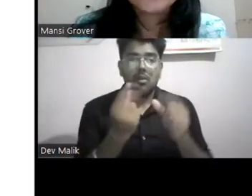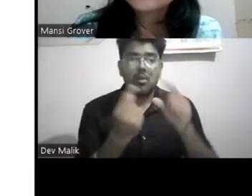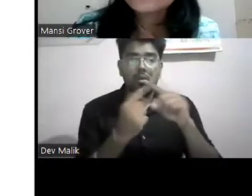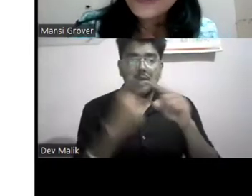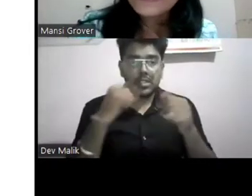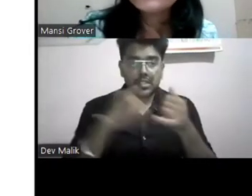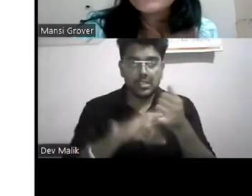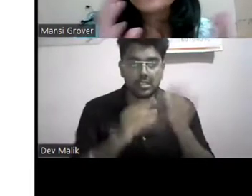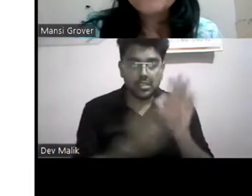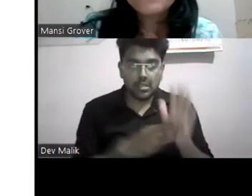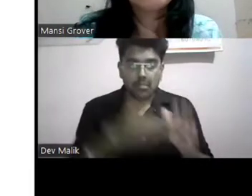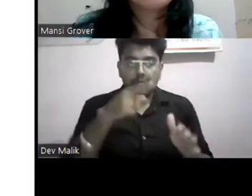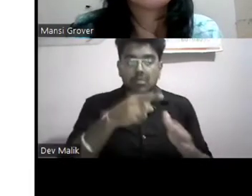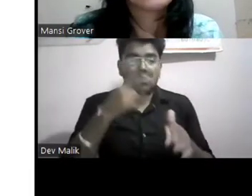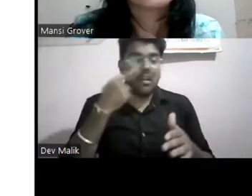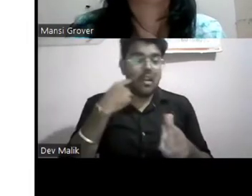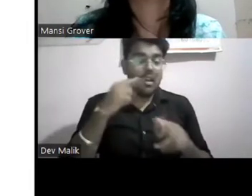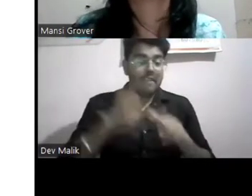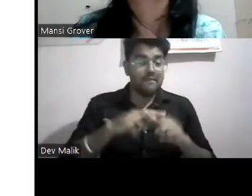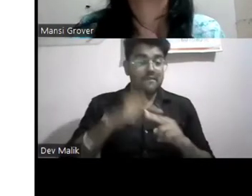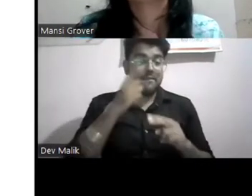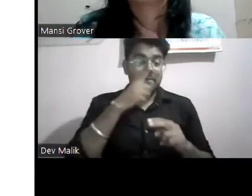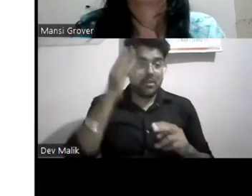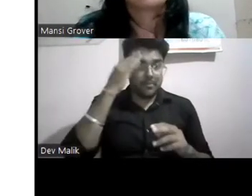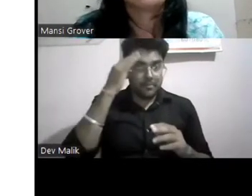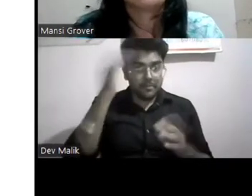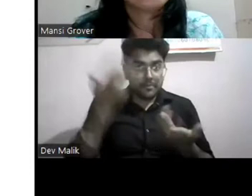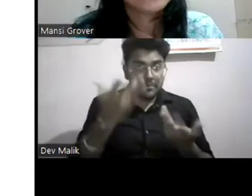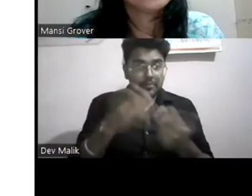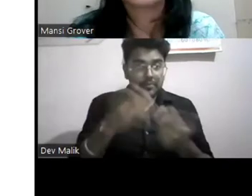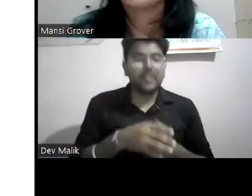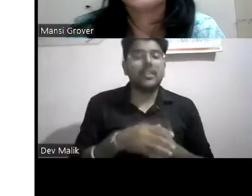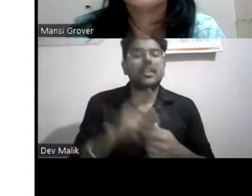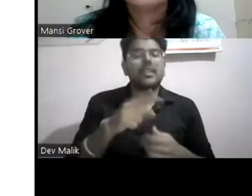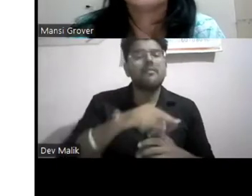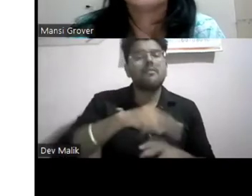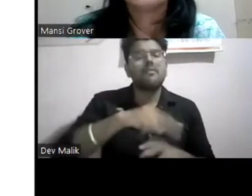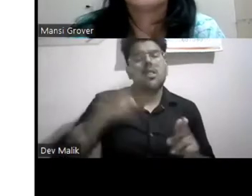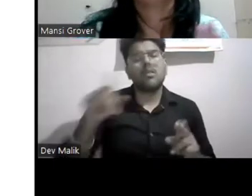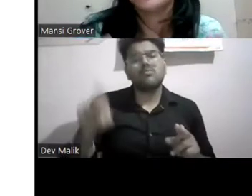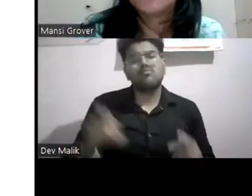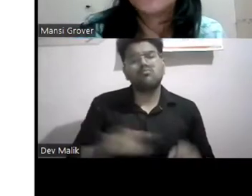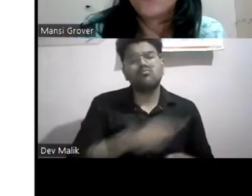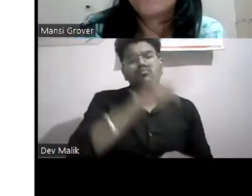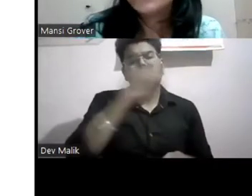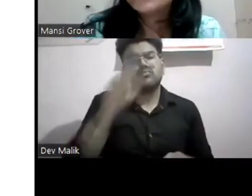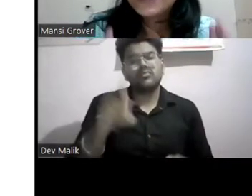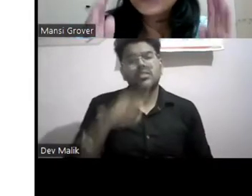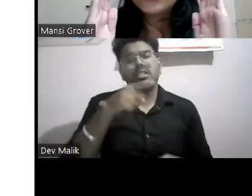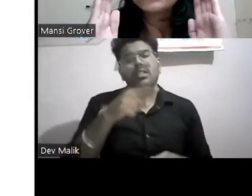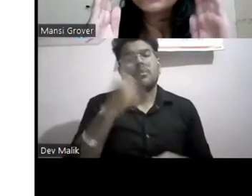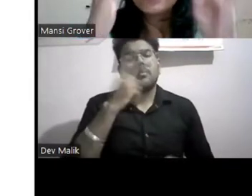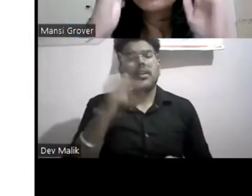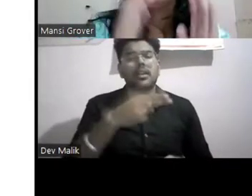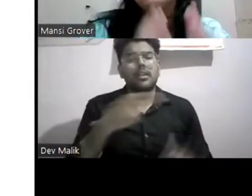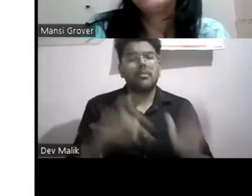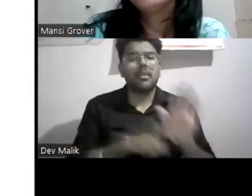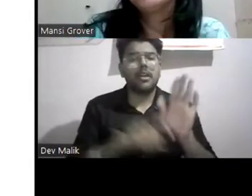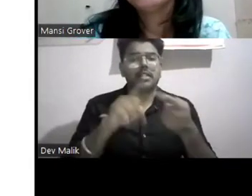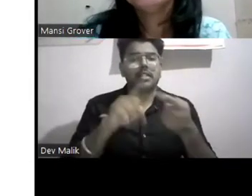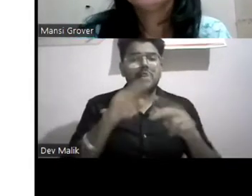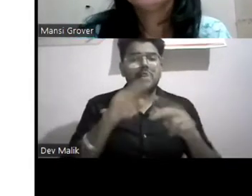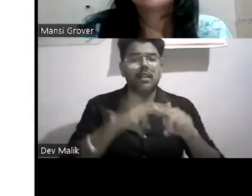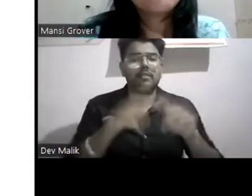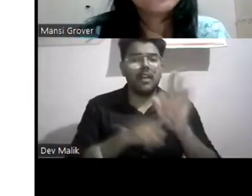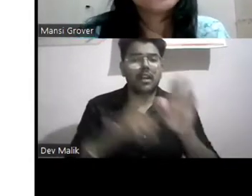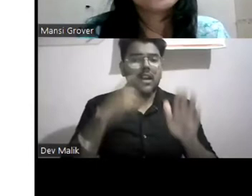autism. So the entire blame of that was put on the mother, calling her a refrigerator mom, that she is stuck there in